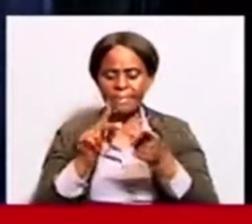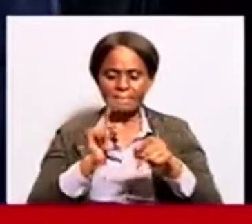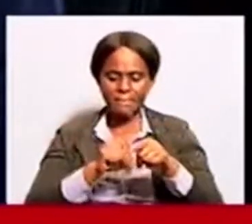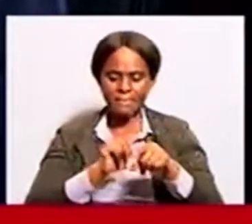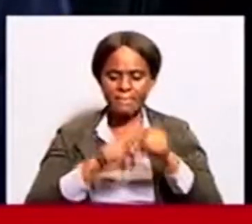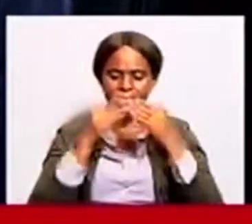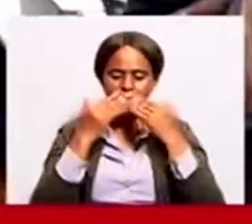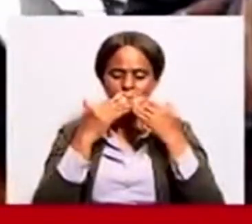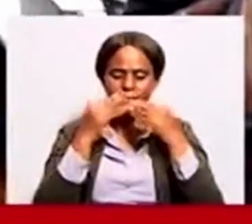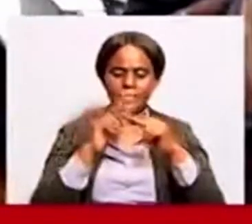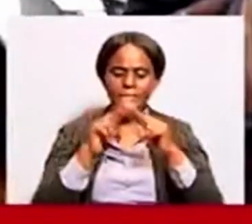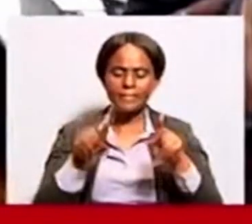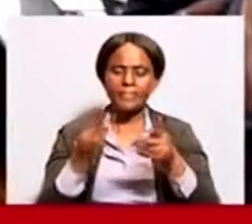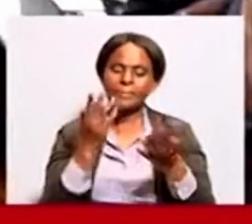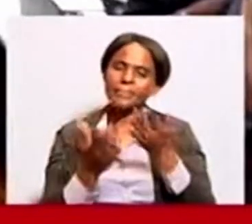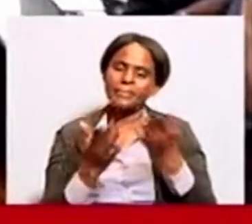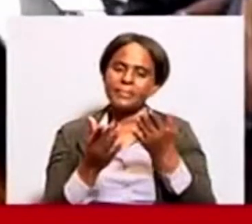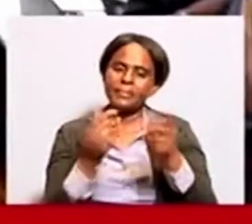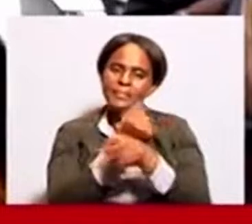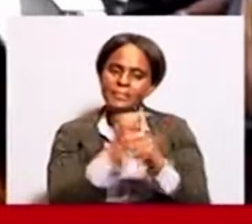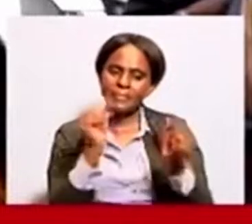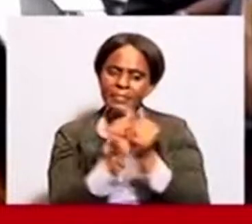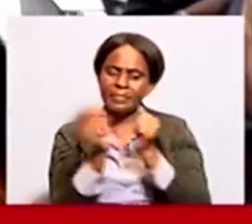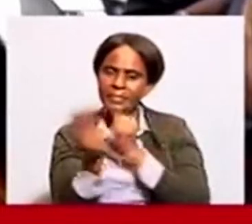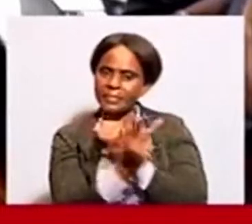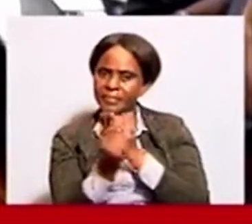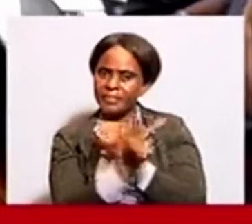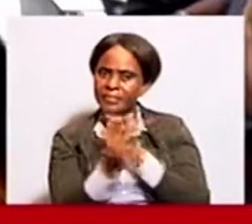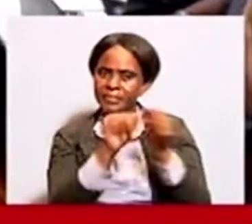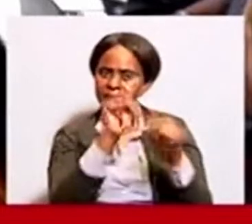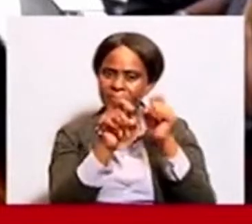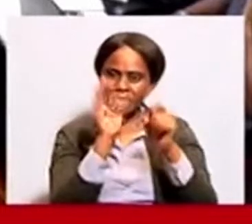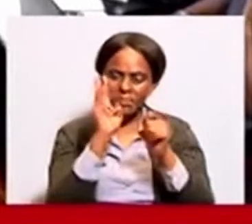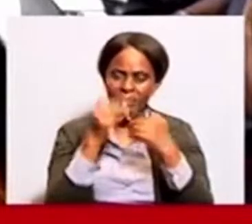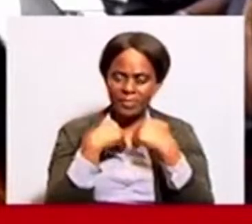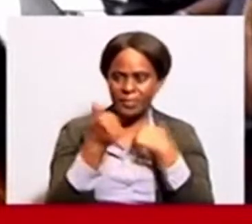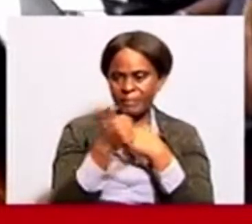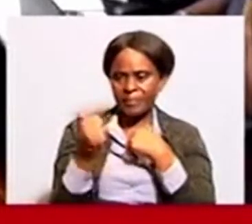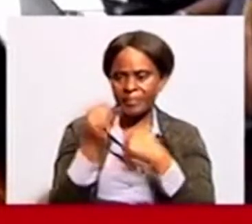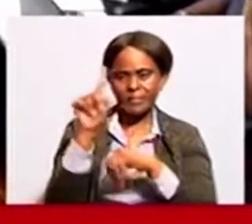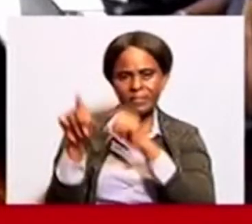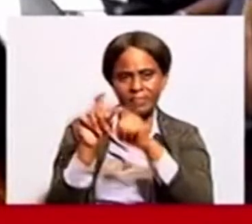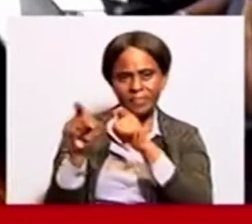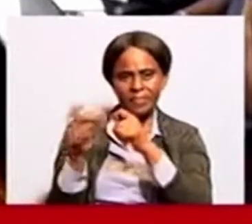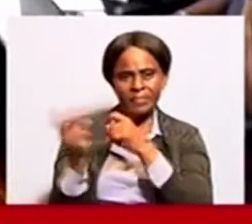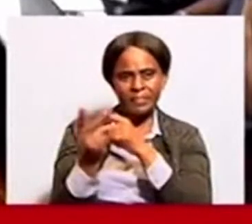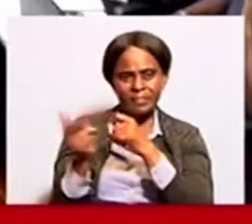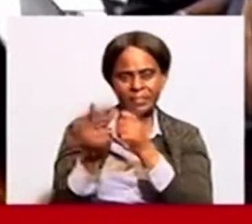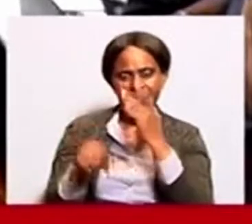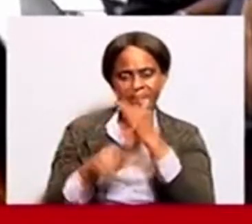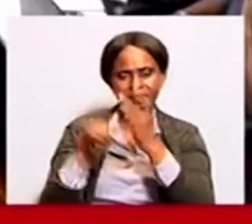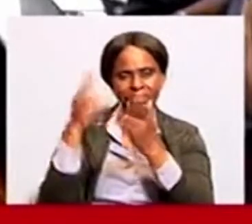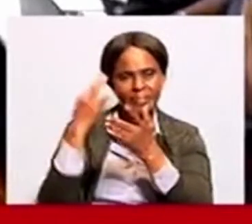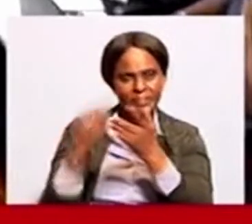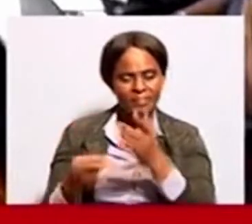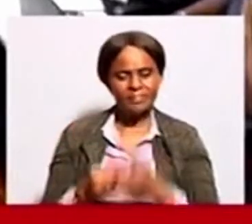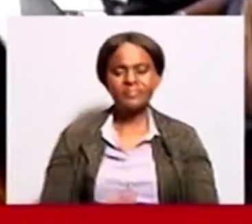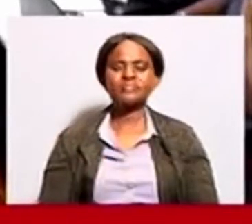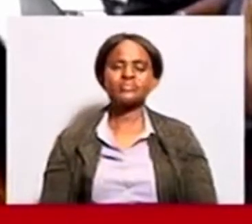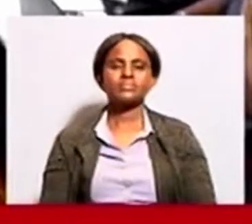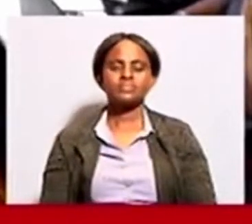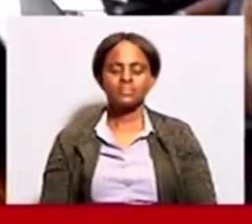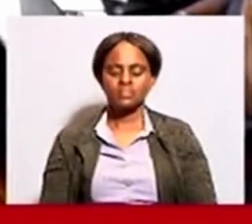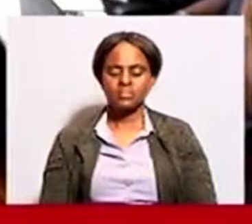Chairman. Maybe you deal with these two questions, then you have another two questions. Town Clerk.